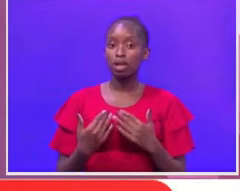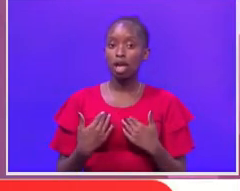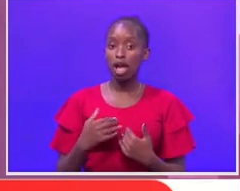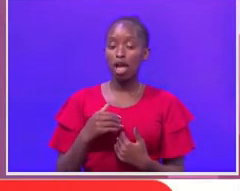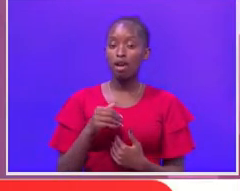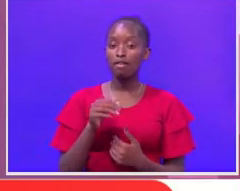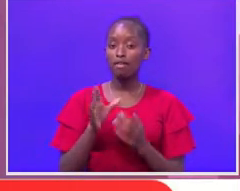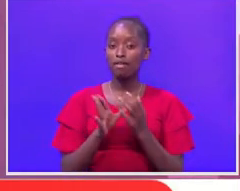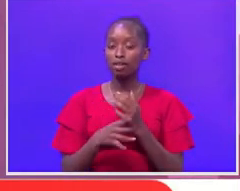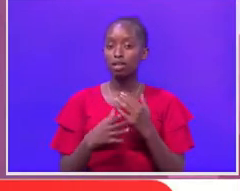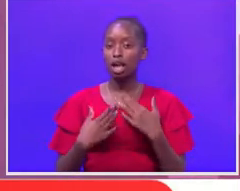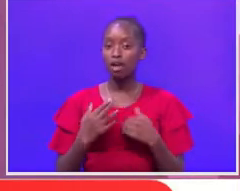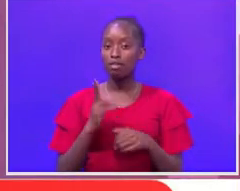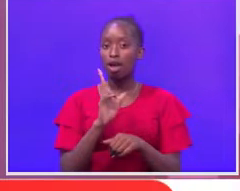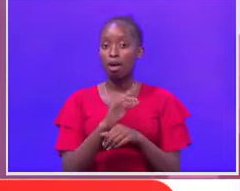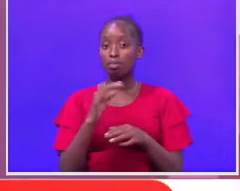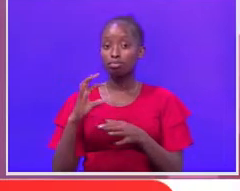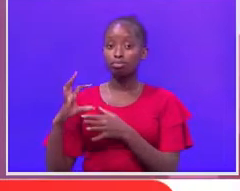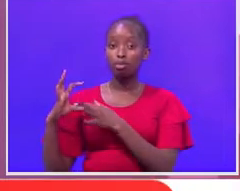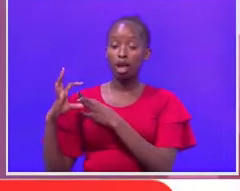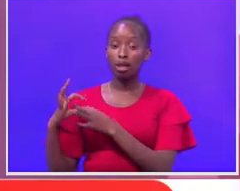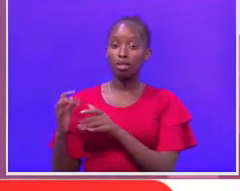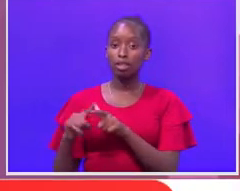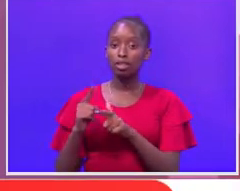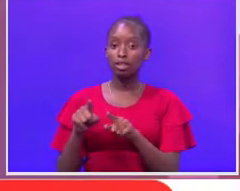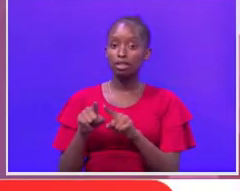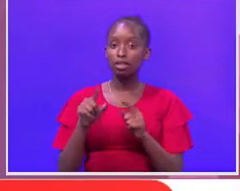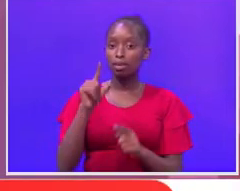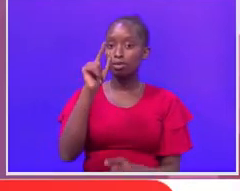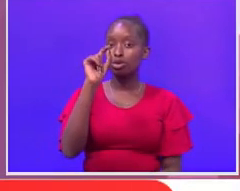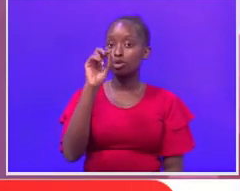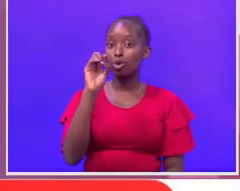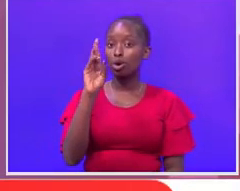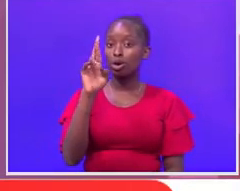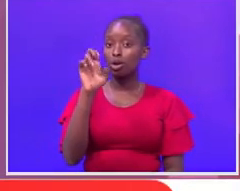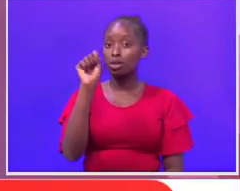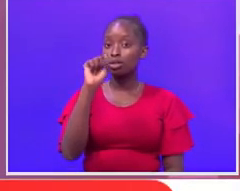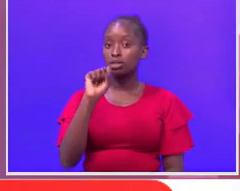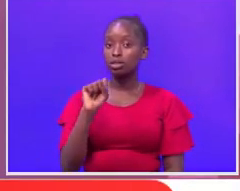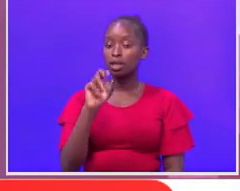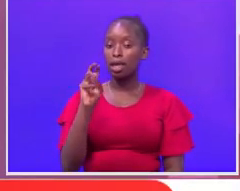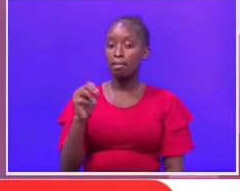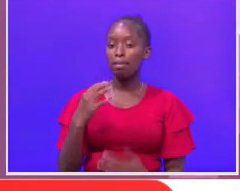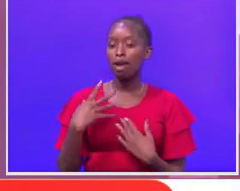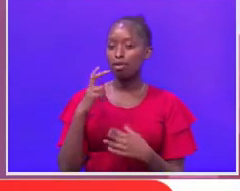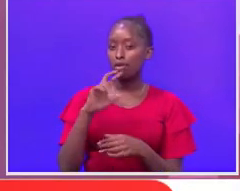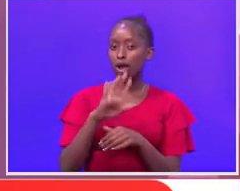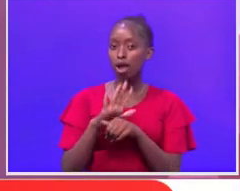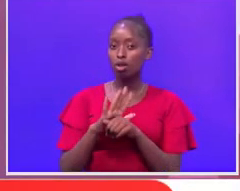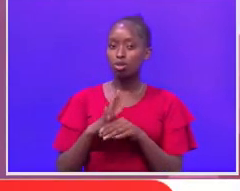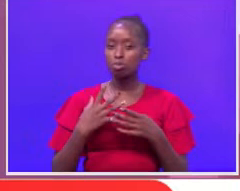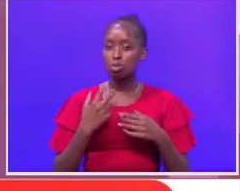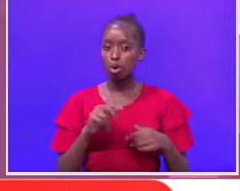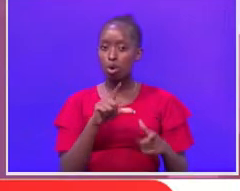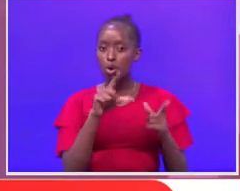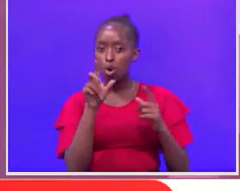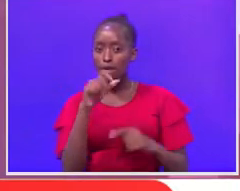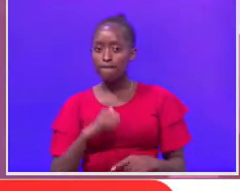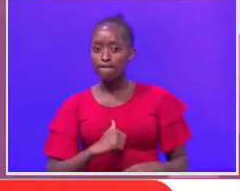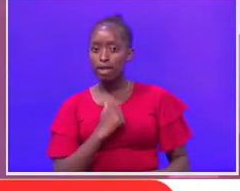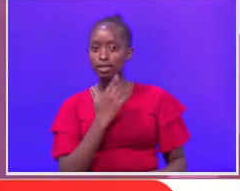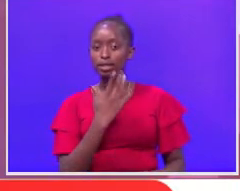Yeah. There's aquaculture. Mm-hmm. There's also tourism. Mm-hmm. You have seen a lot of tourism within the blue space with the arch and all. Yeah. There's also